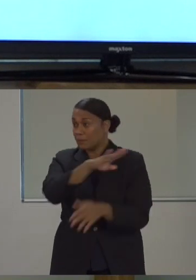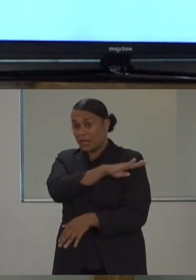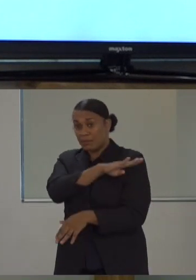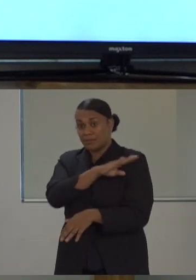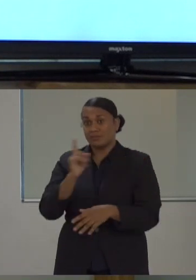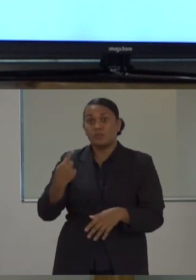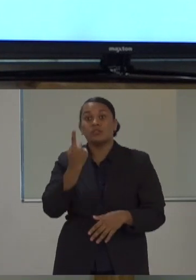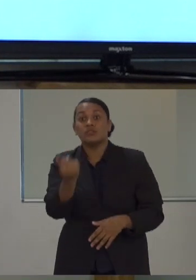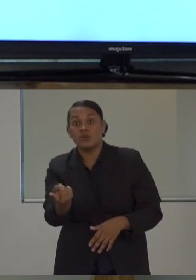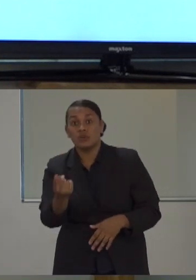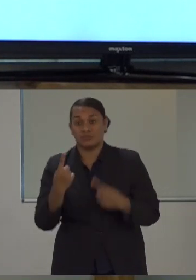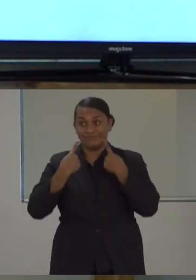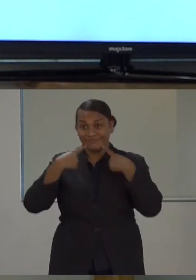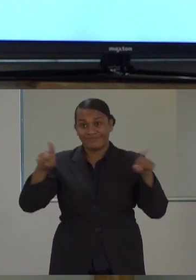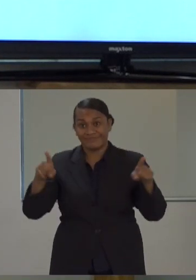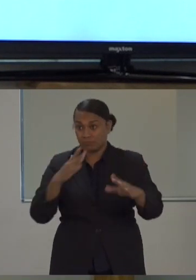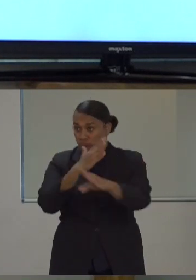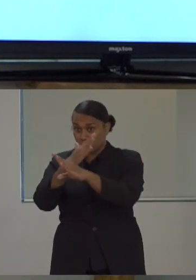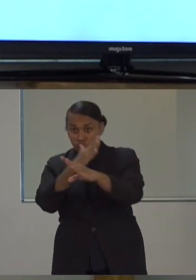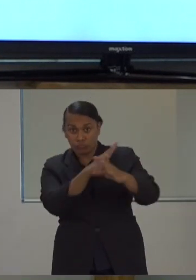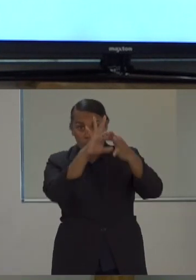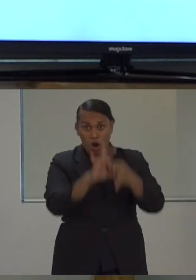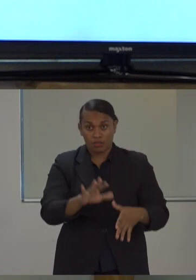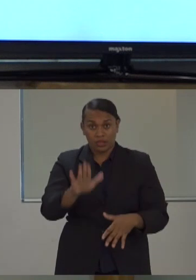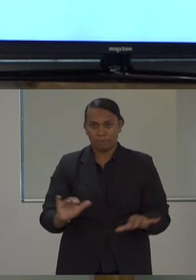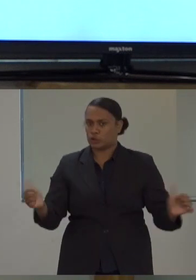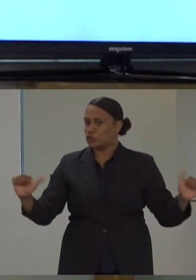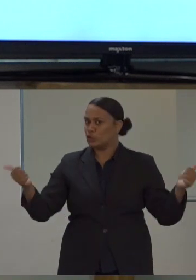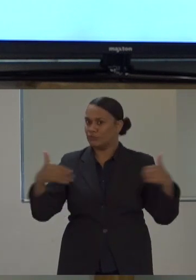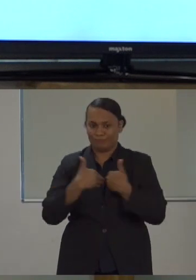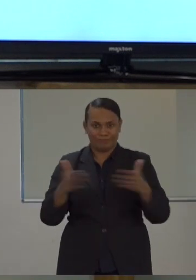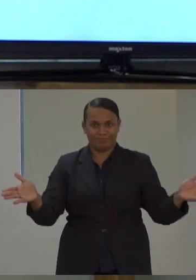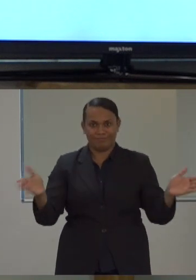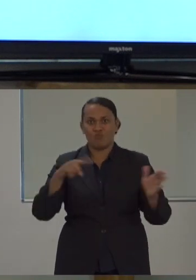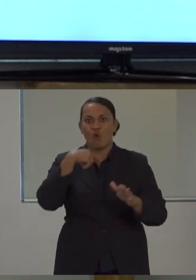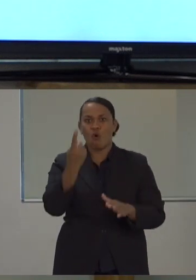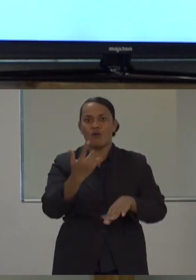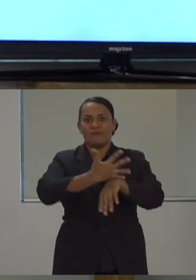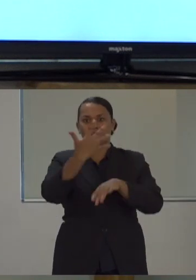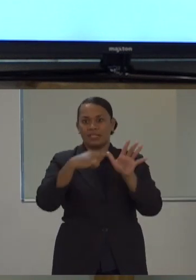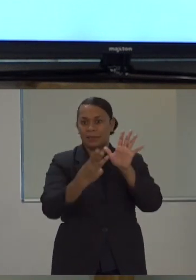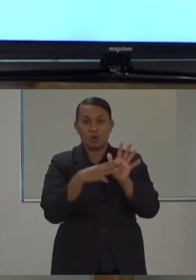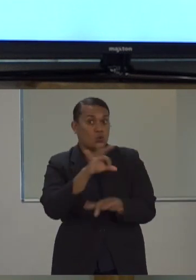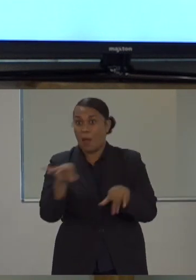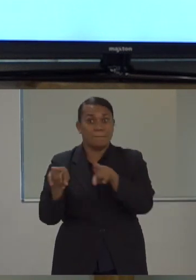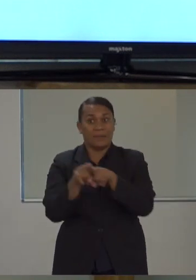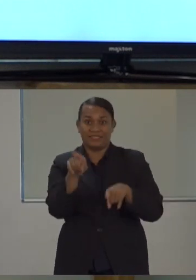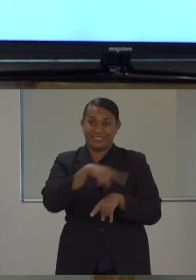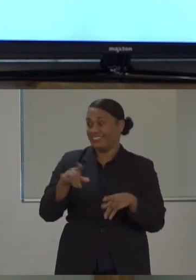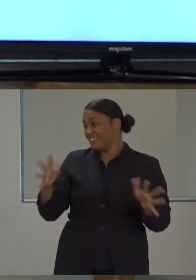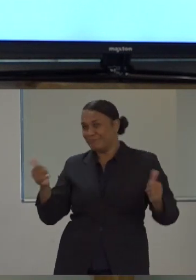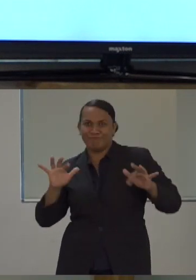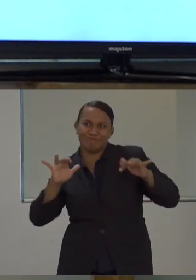tomorrow the lockdown of Suva ends. This does not mean that social distancing ends. This does not mean that we are now permitting